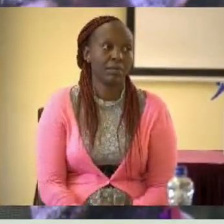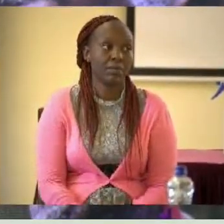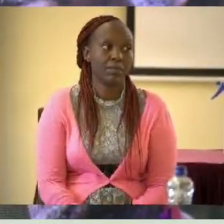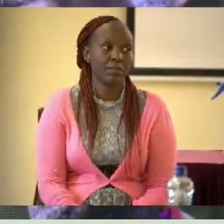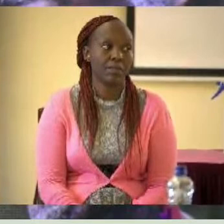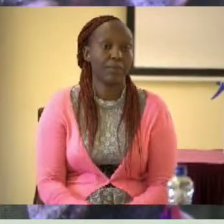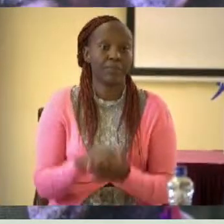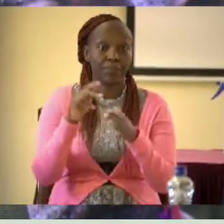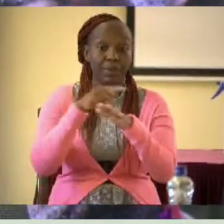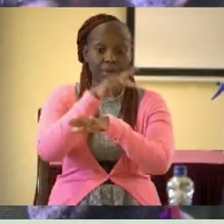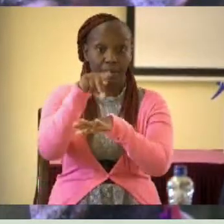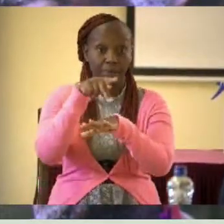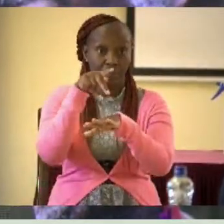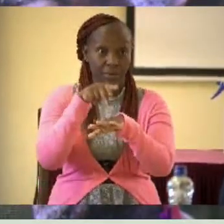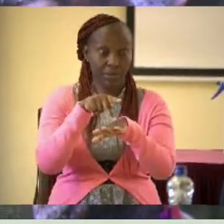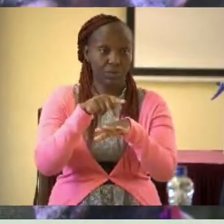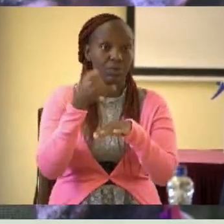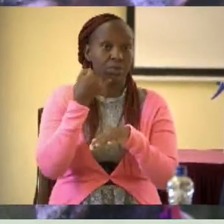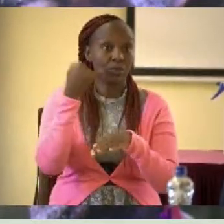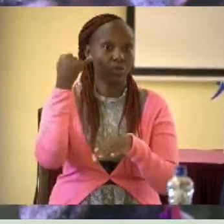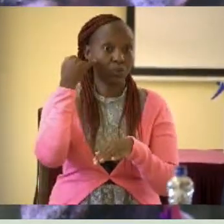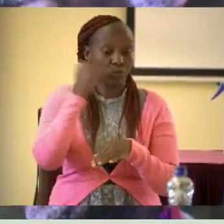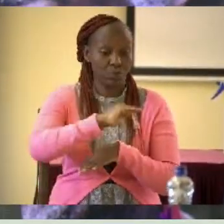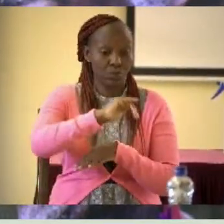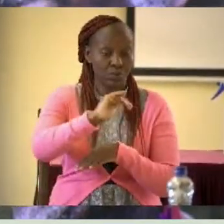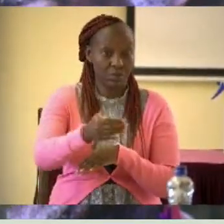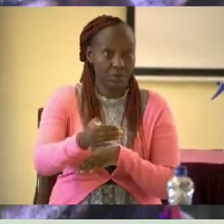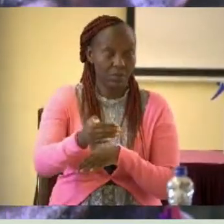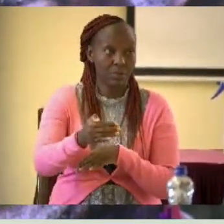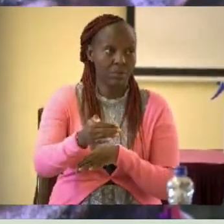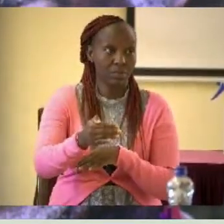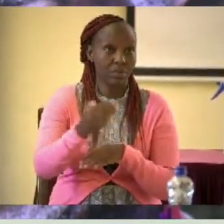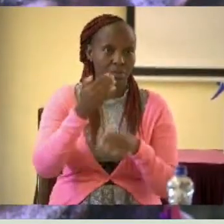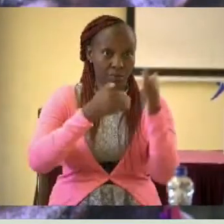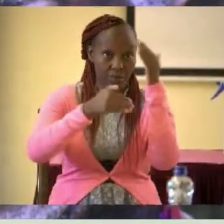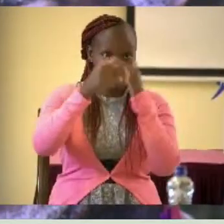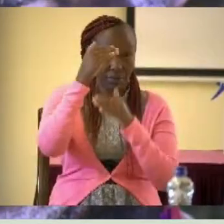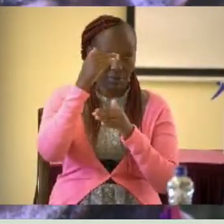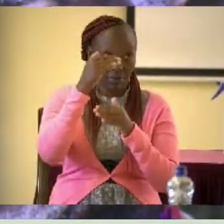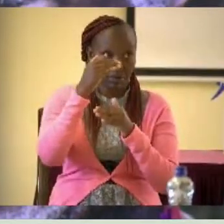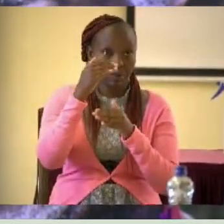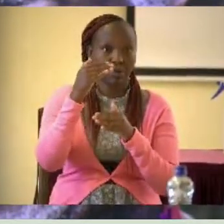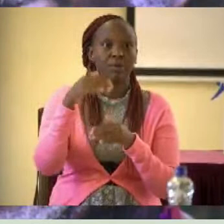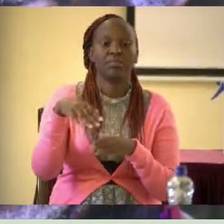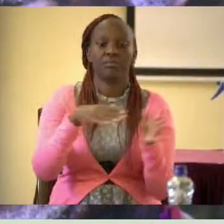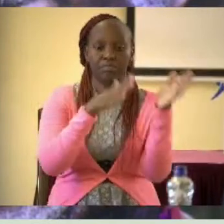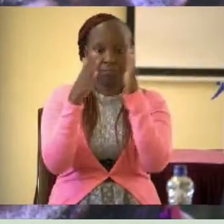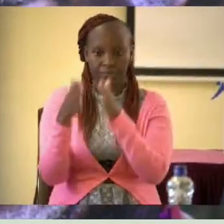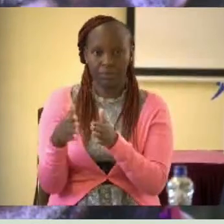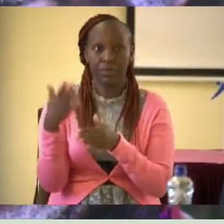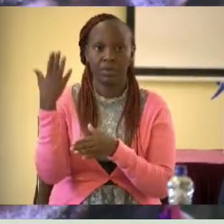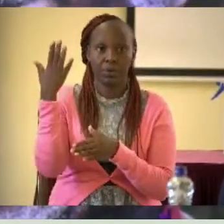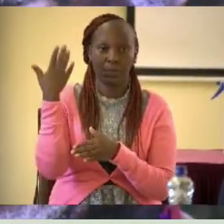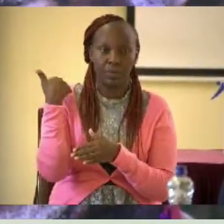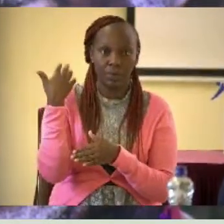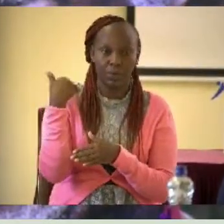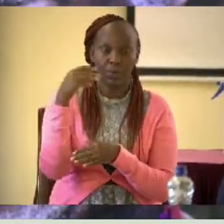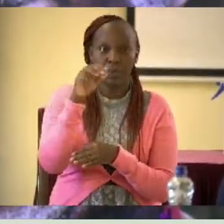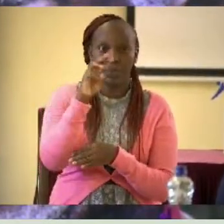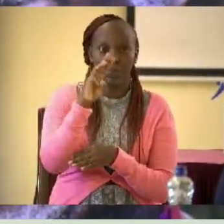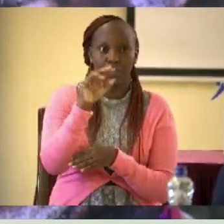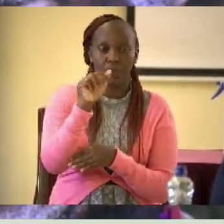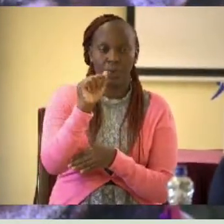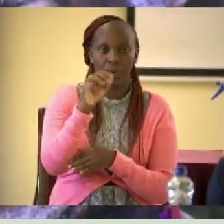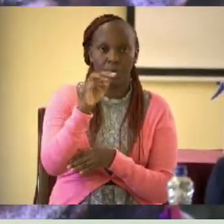the Principal Nakuru Town Campus, Mr. Wambua Mutuku,